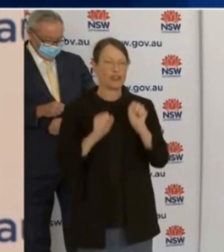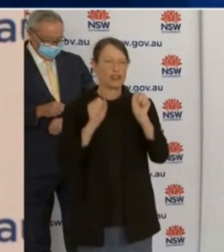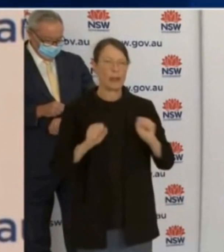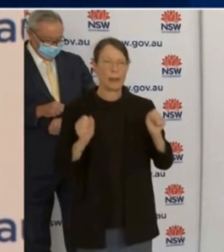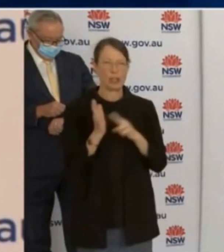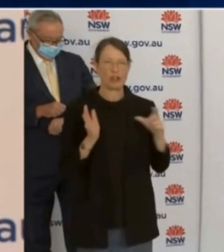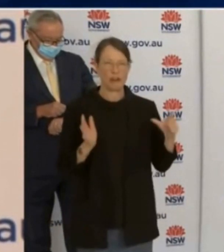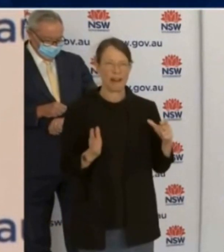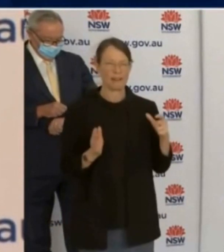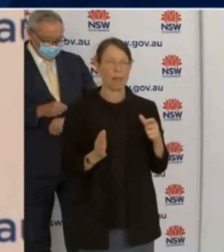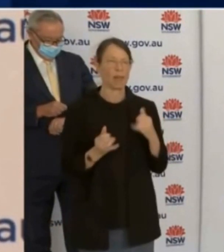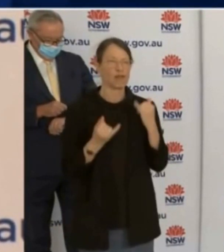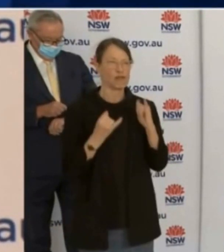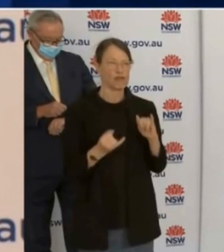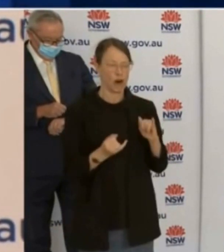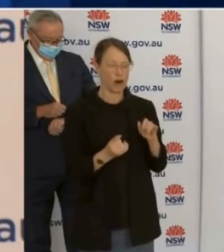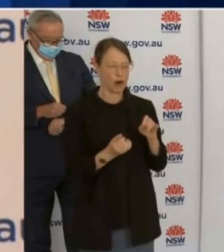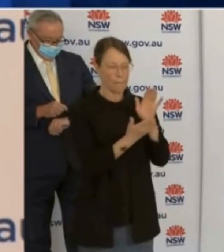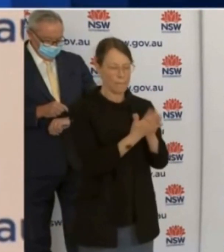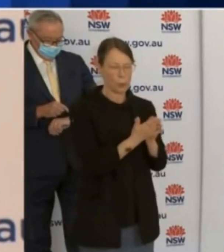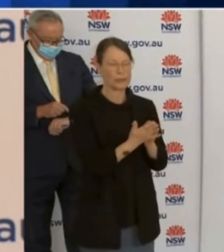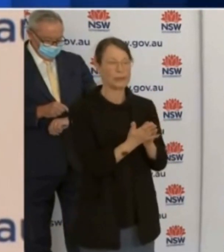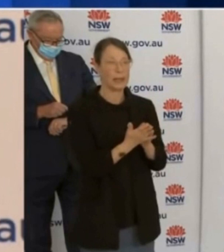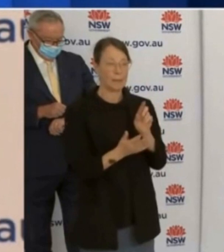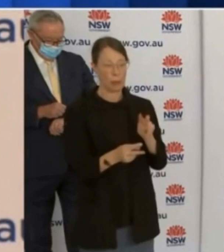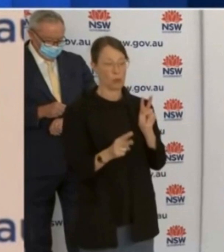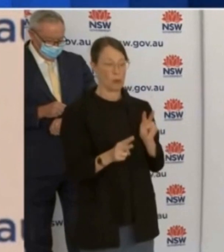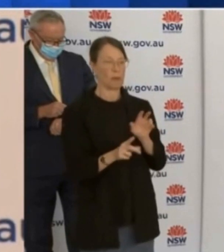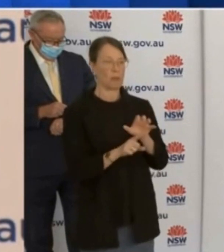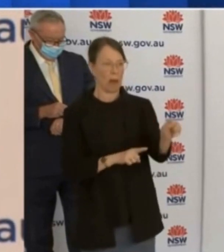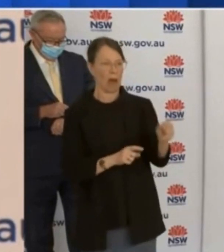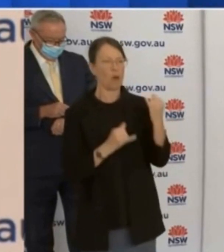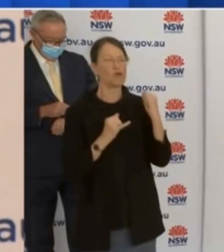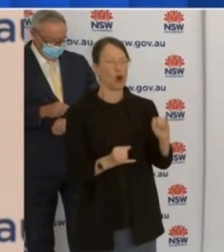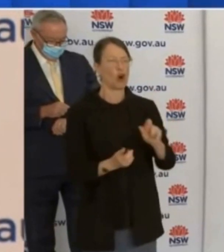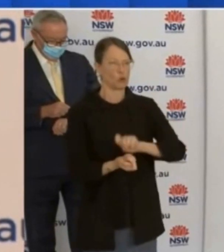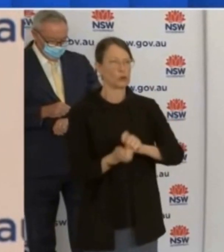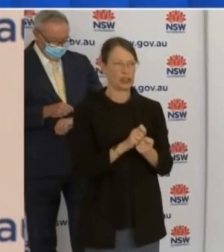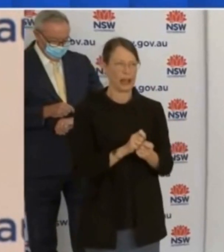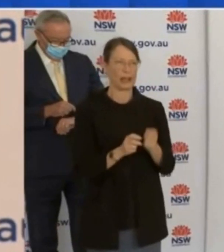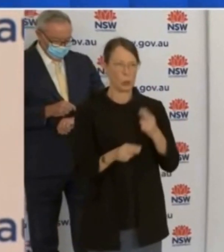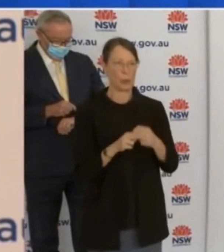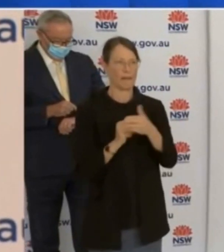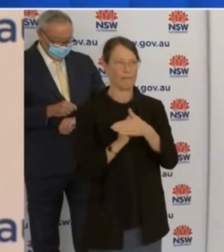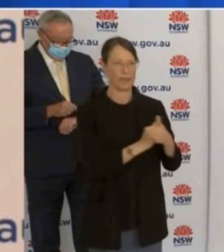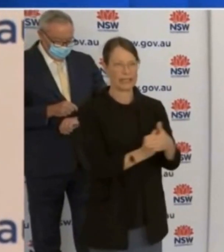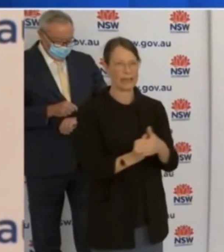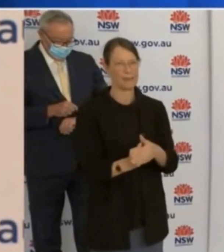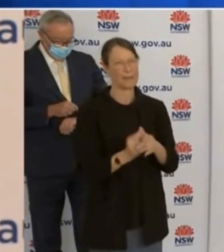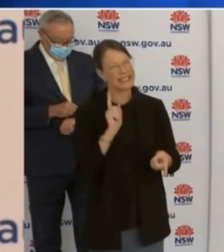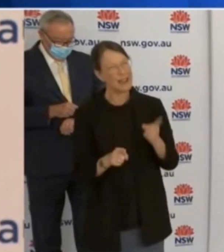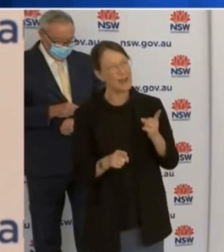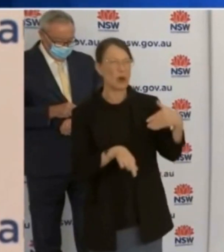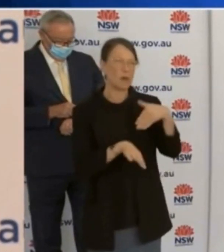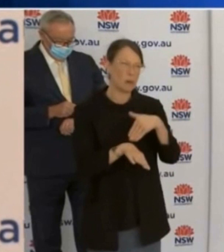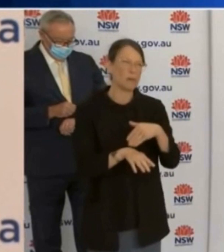I do apologise if there is any errors. It is when you're dealing with a massive number, there is occasionally a miscommunication, but